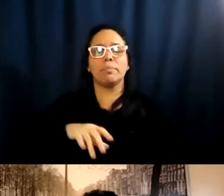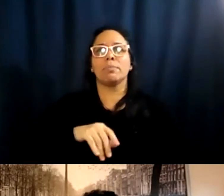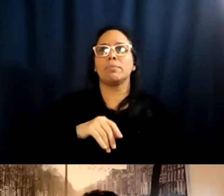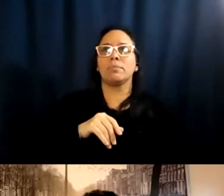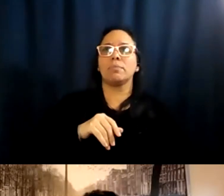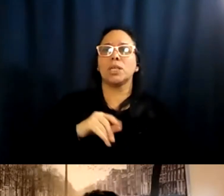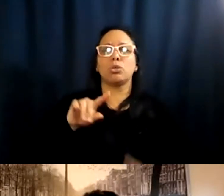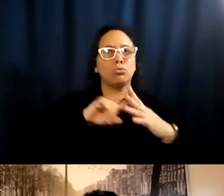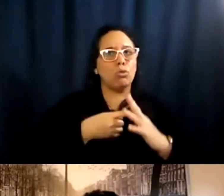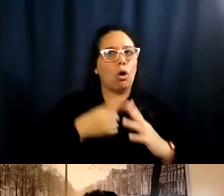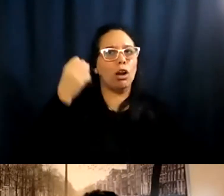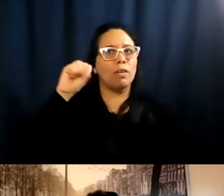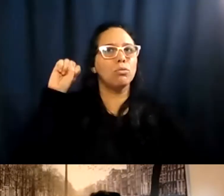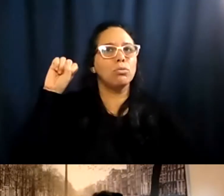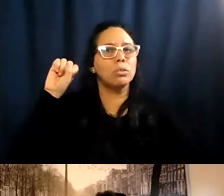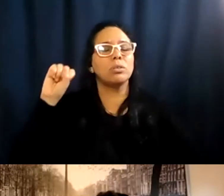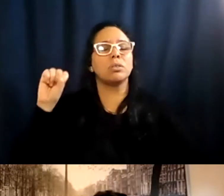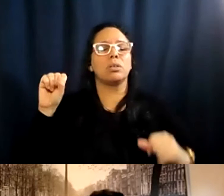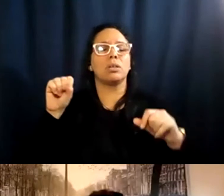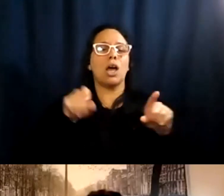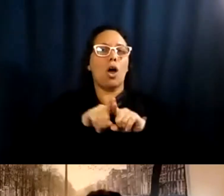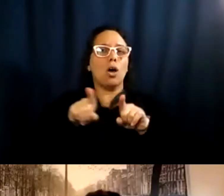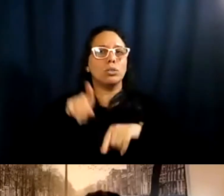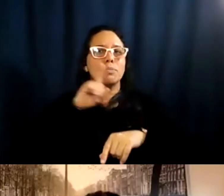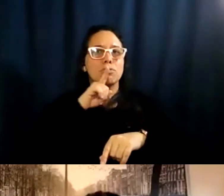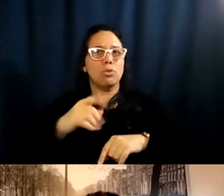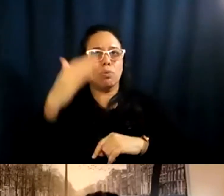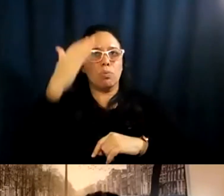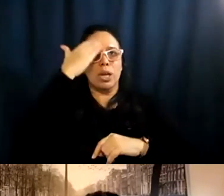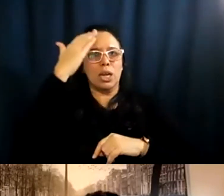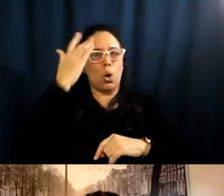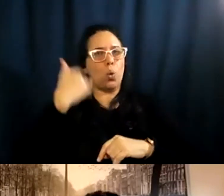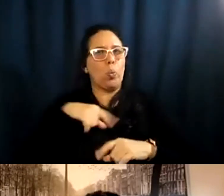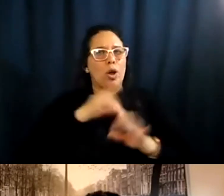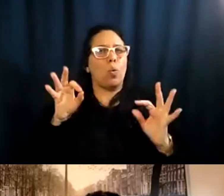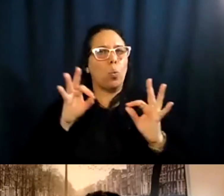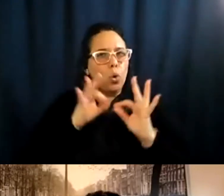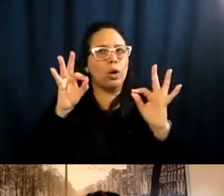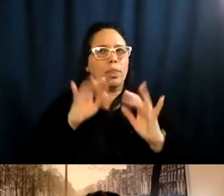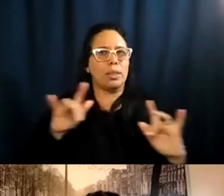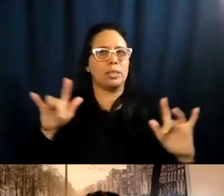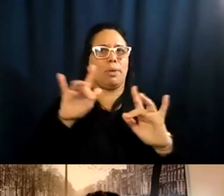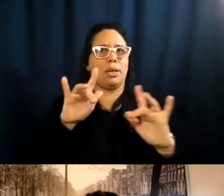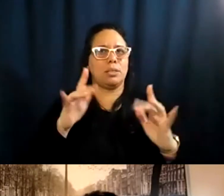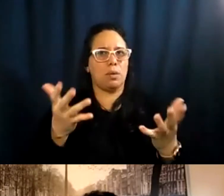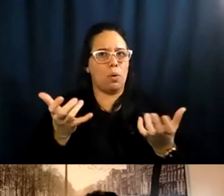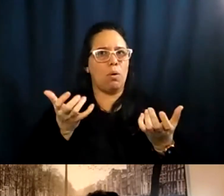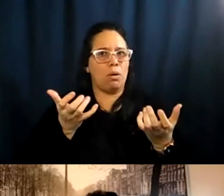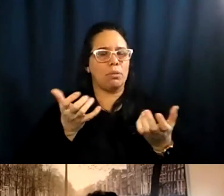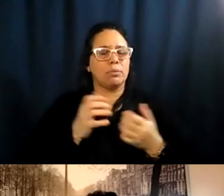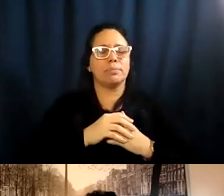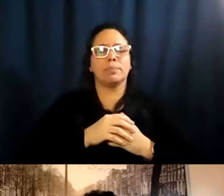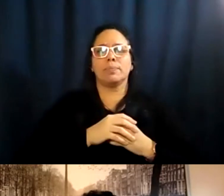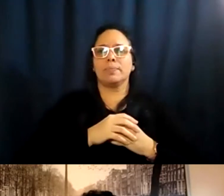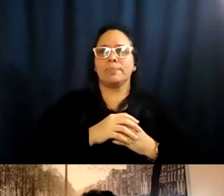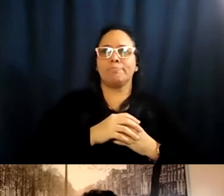starting a revolution, and it's also just like about making sure that we know that we're worth the space that we want. And it's even just like, because